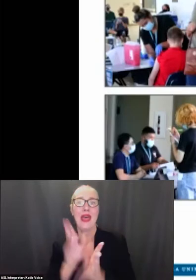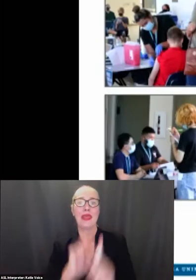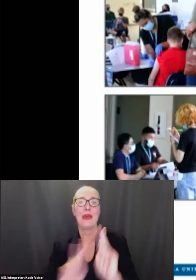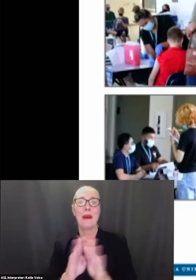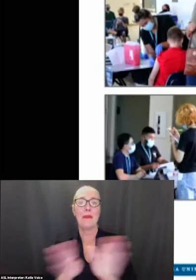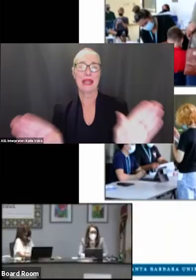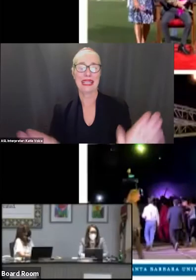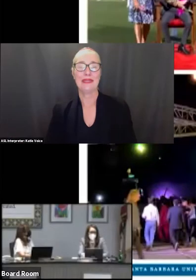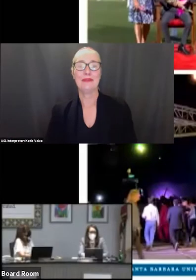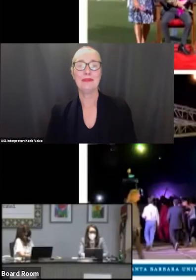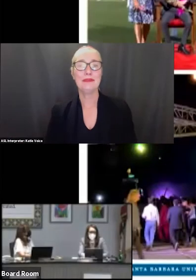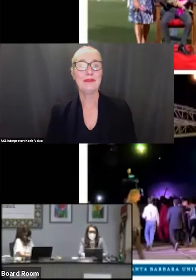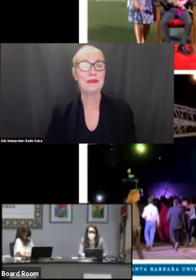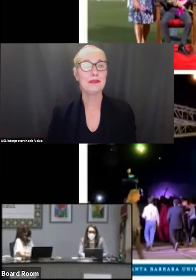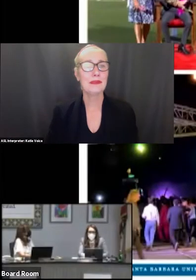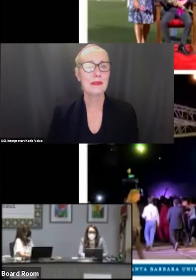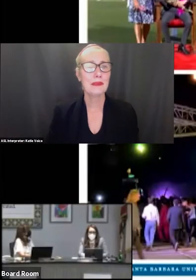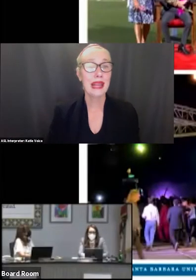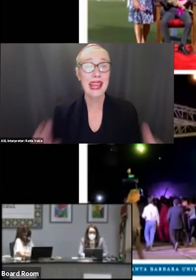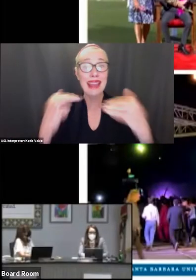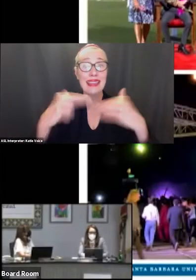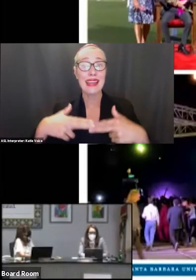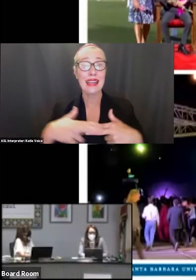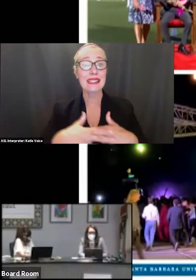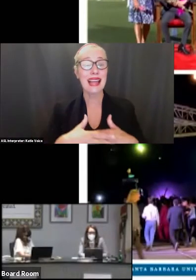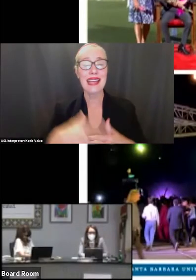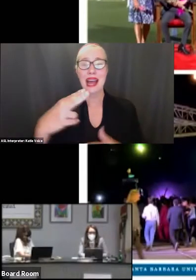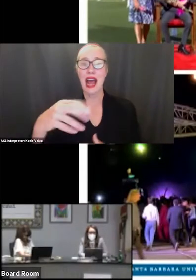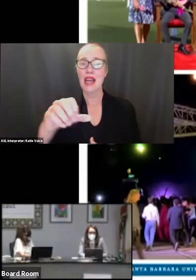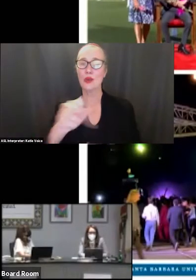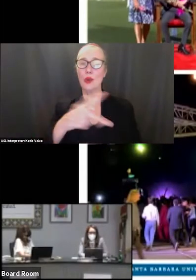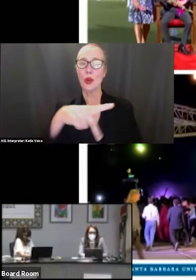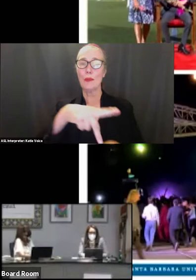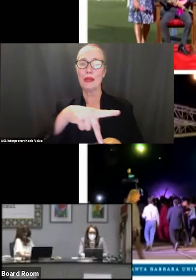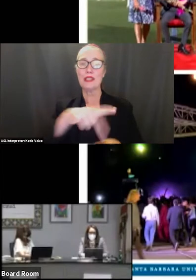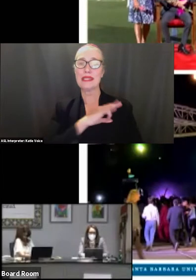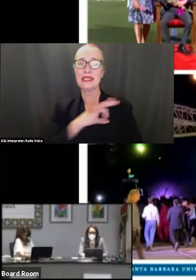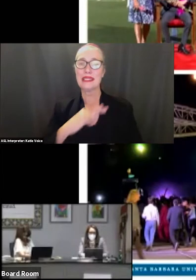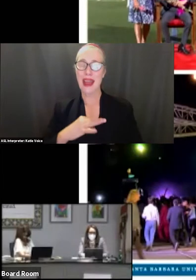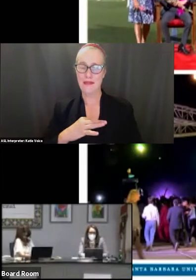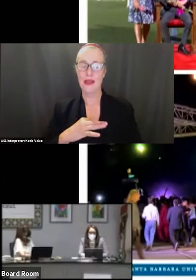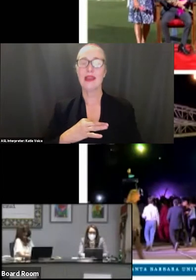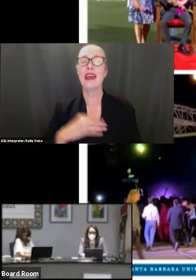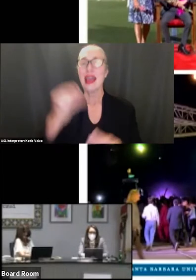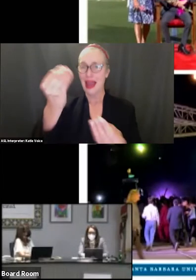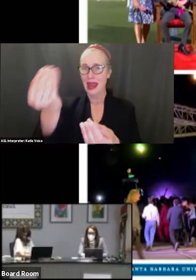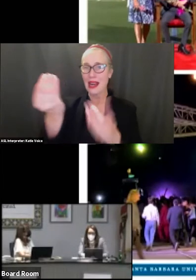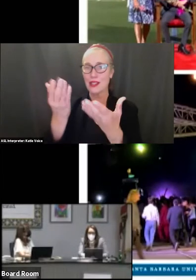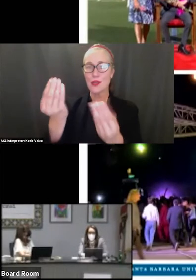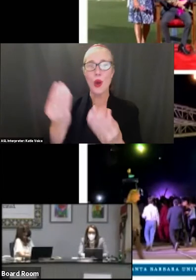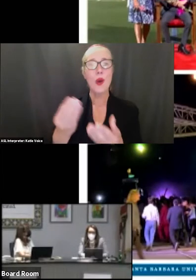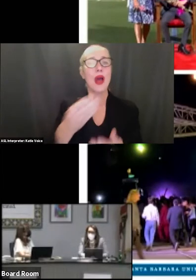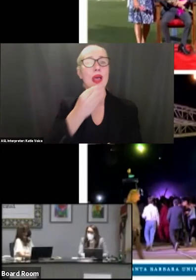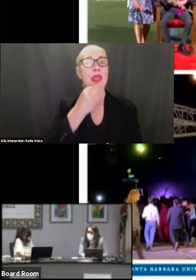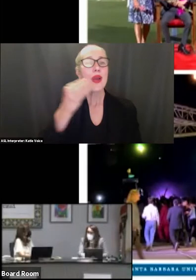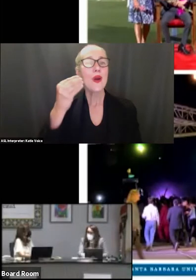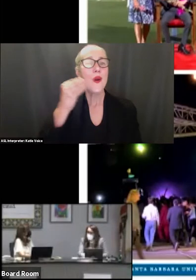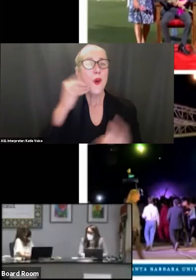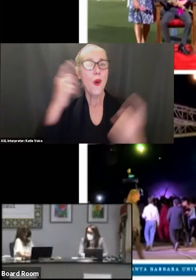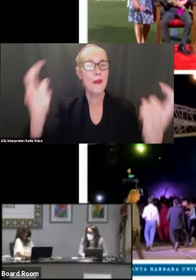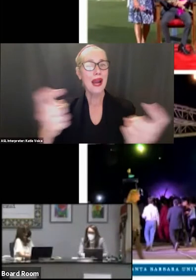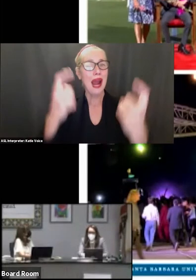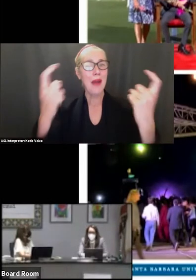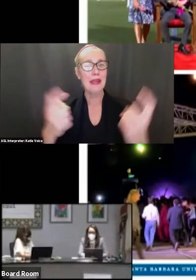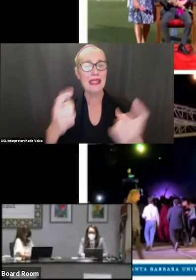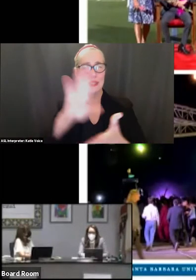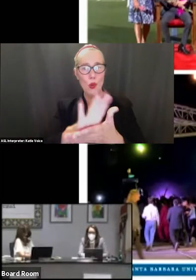next slide our high school principals and staff shared that their whole their homecomings were all successful and